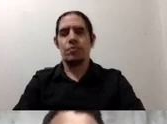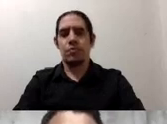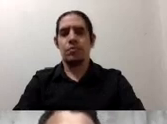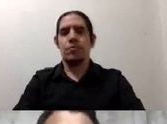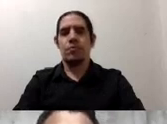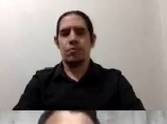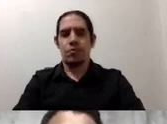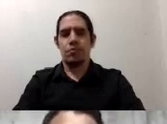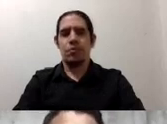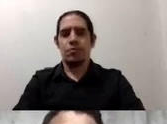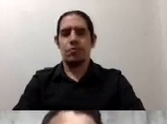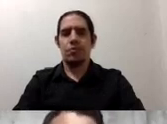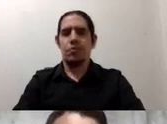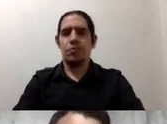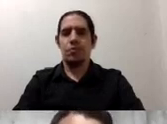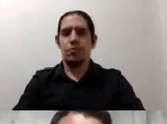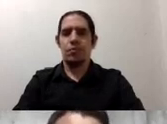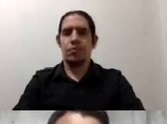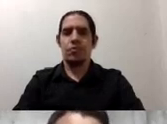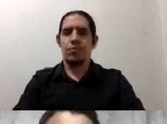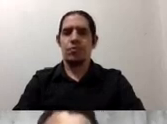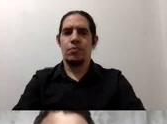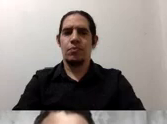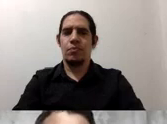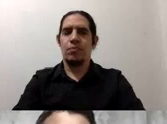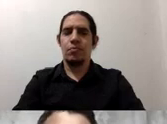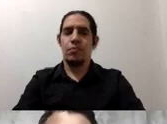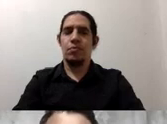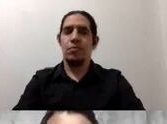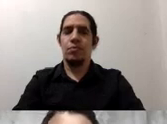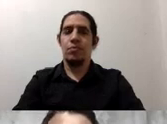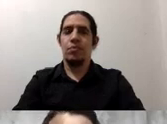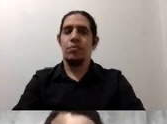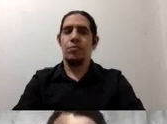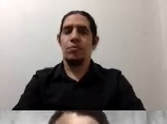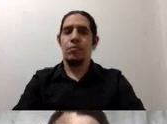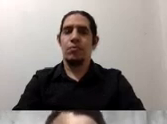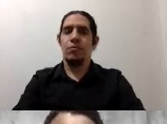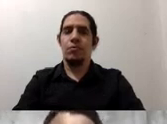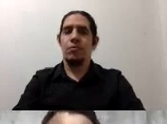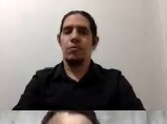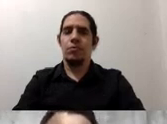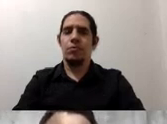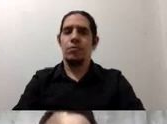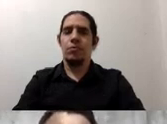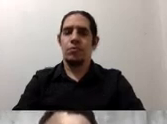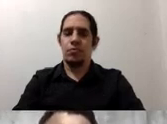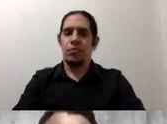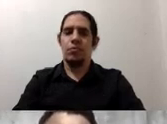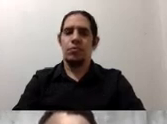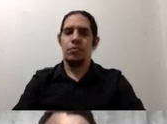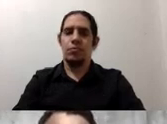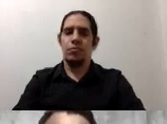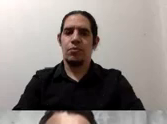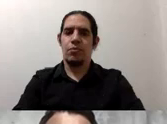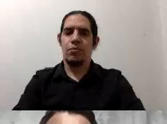Now, the learning non-standard English in Mexican classrooms, the majority answered that it is necessary to learn this type of English due to various reasons,